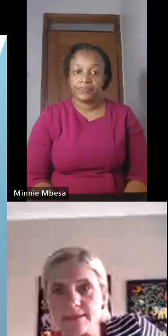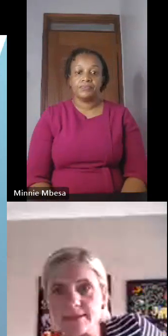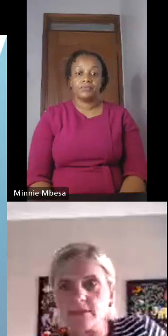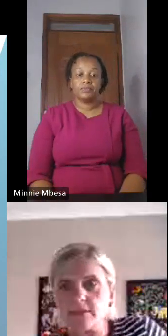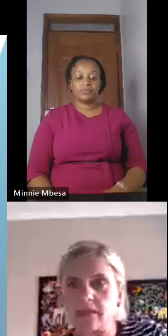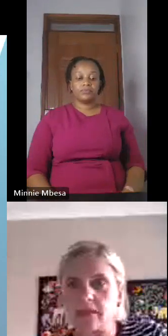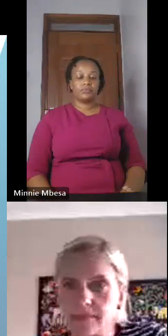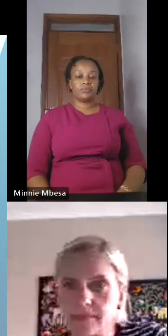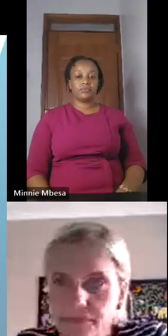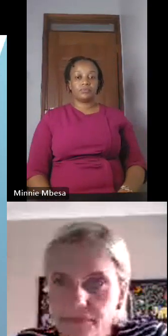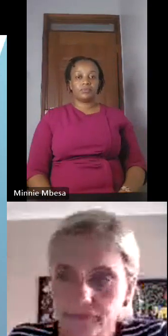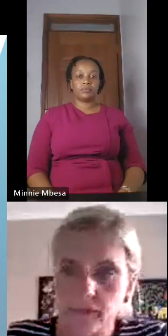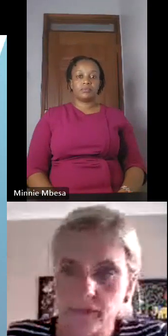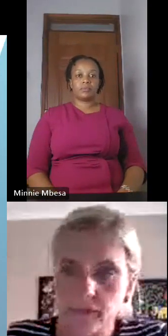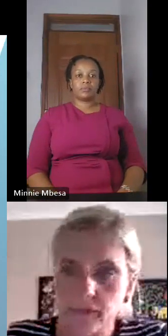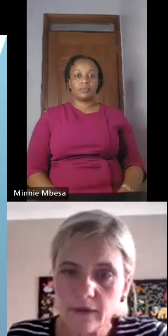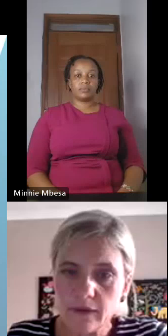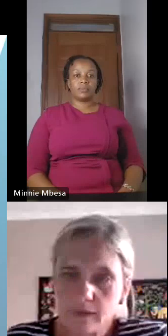John Edison, can you hear me?